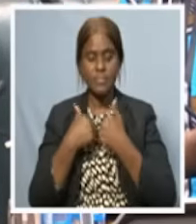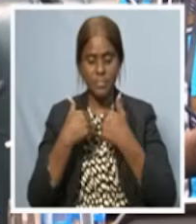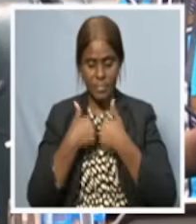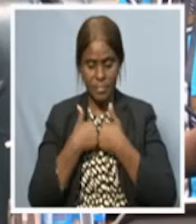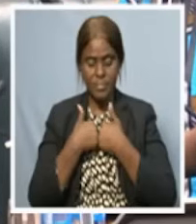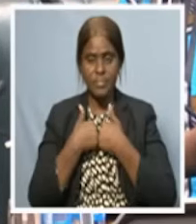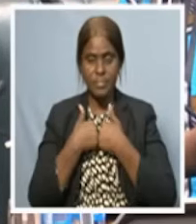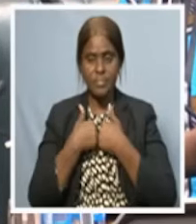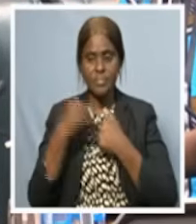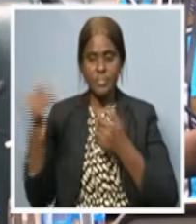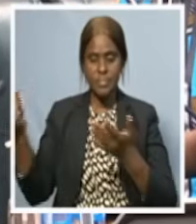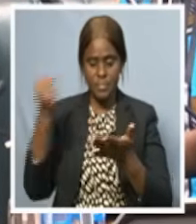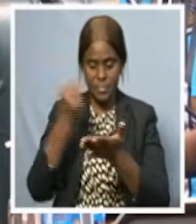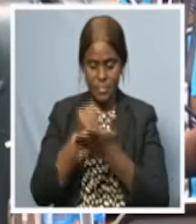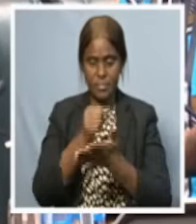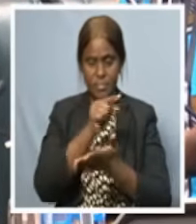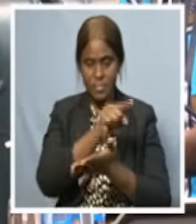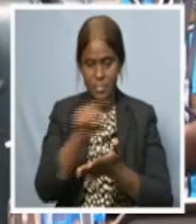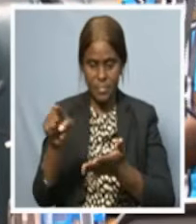put our young people